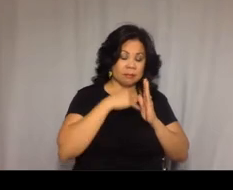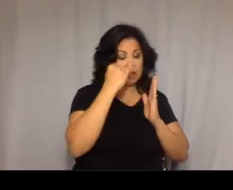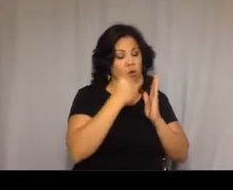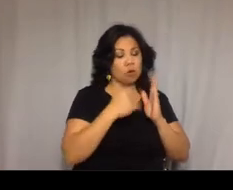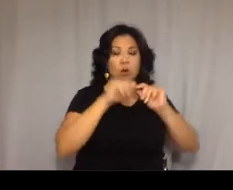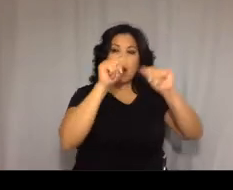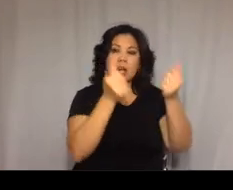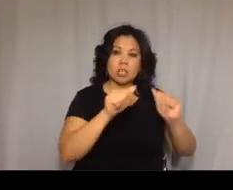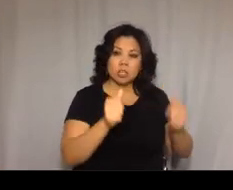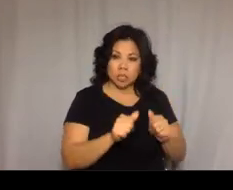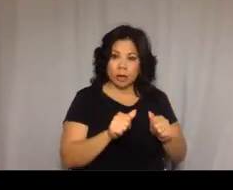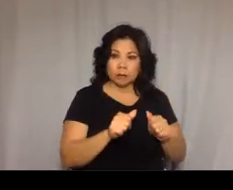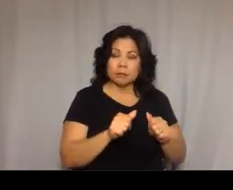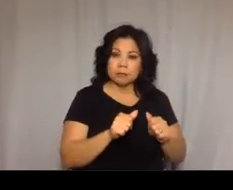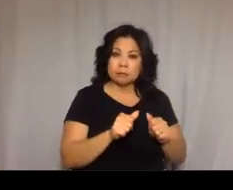here.